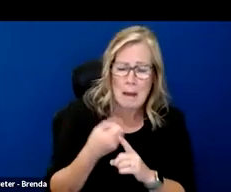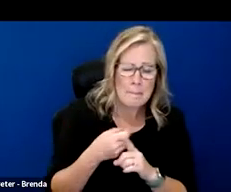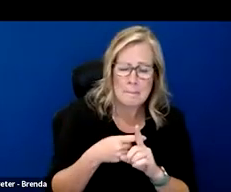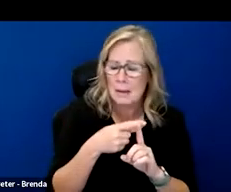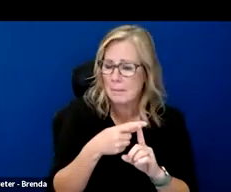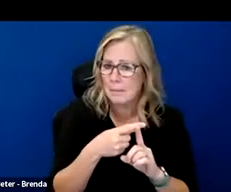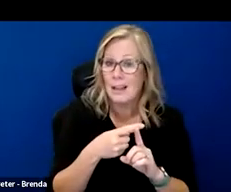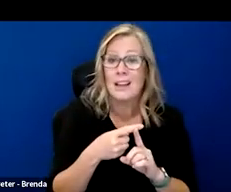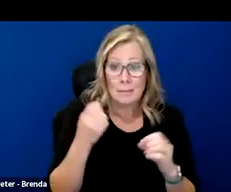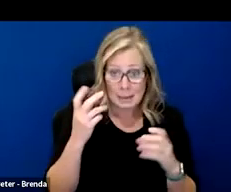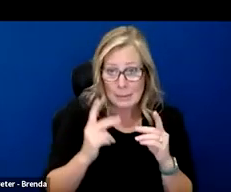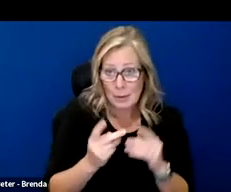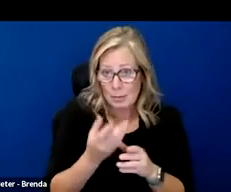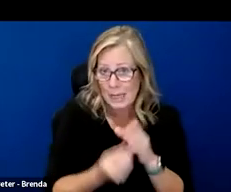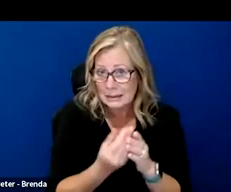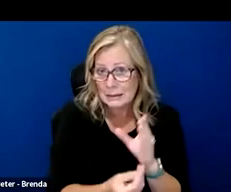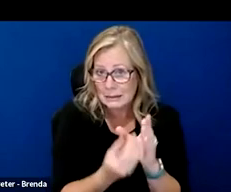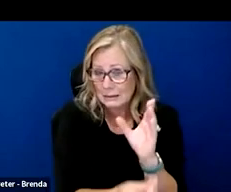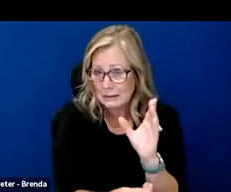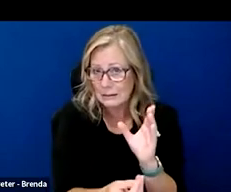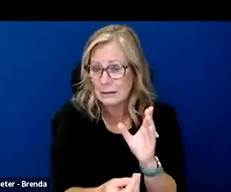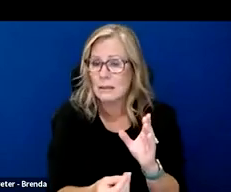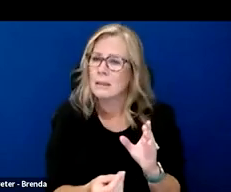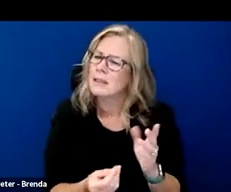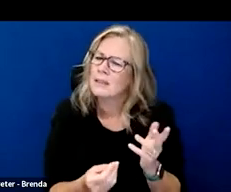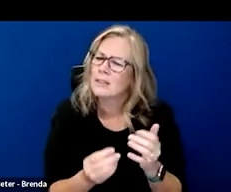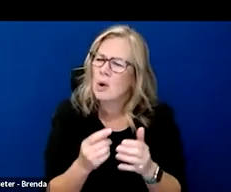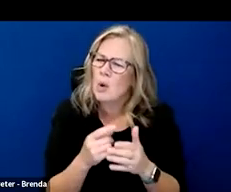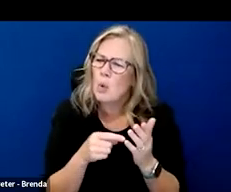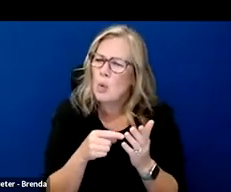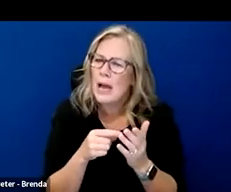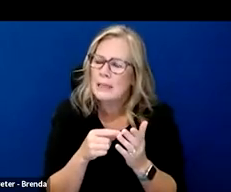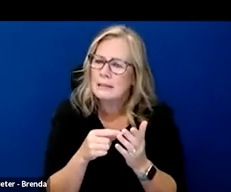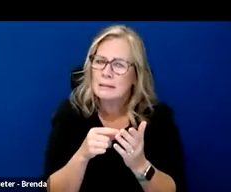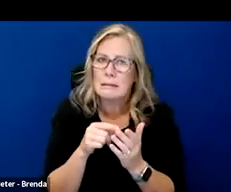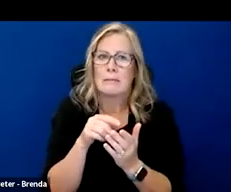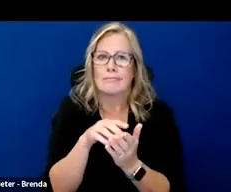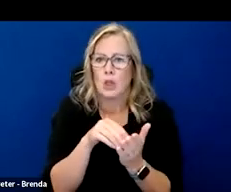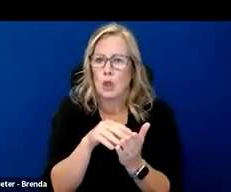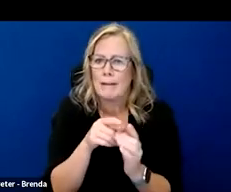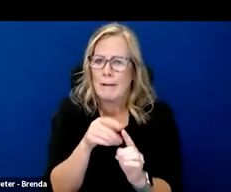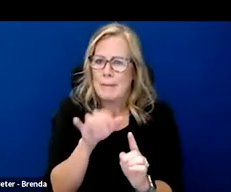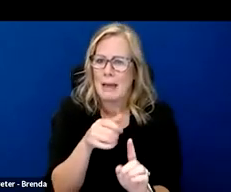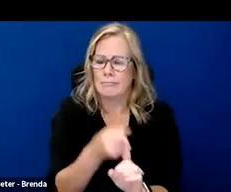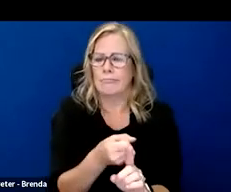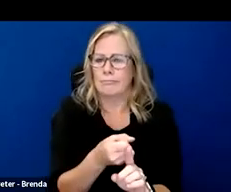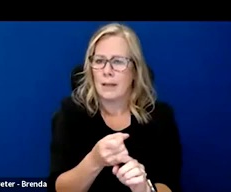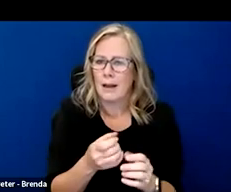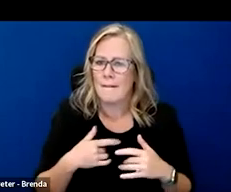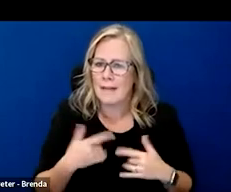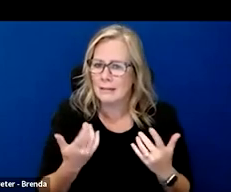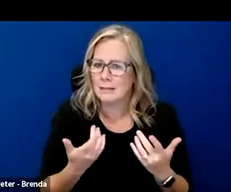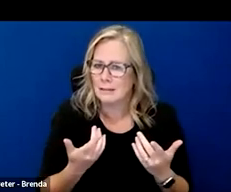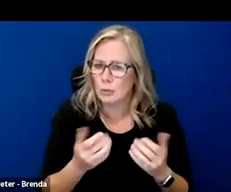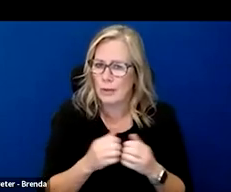communities. What lessons did we learn from that unprecedented heat event? And maybe if you could also